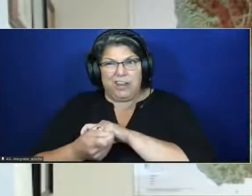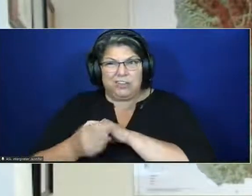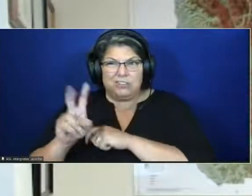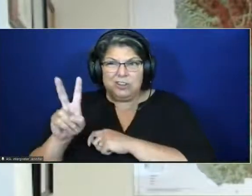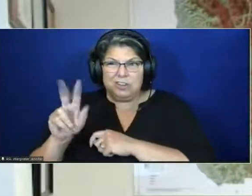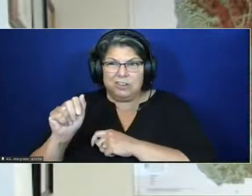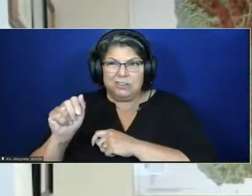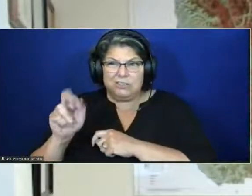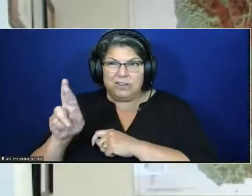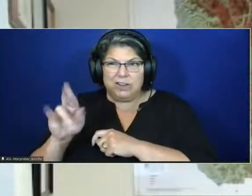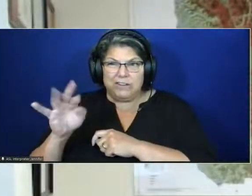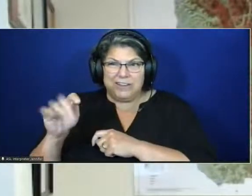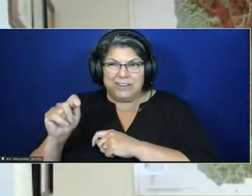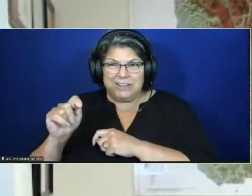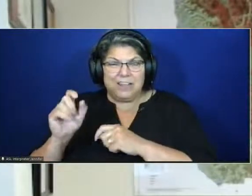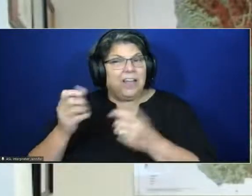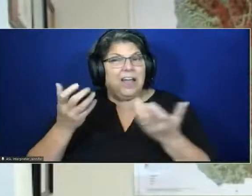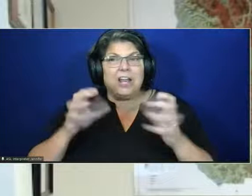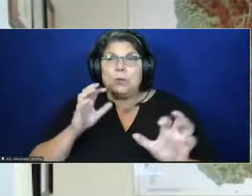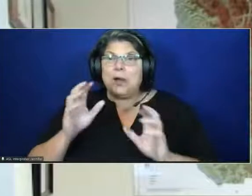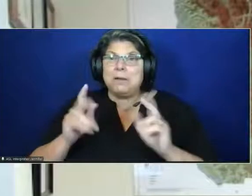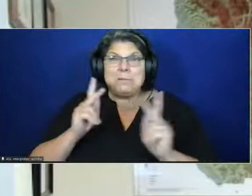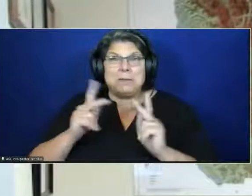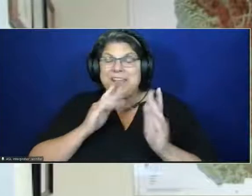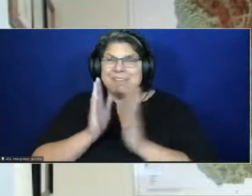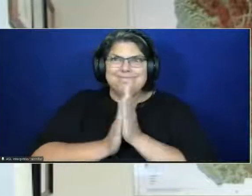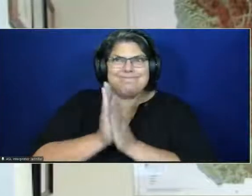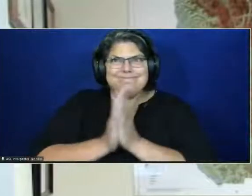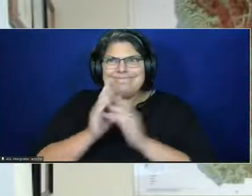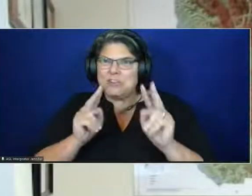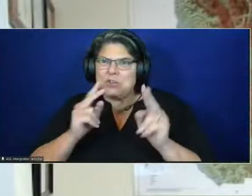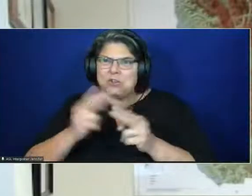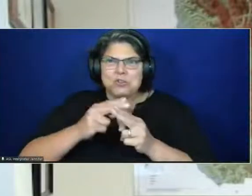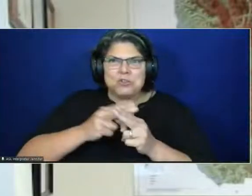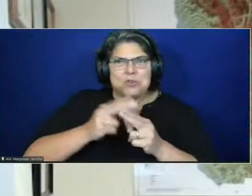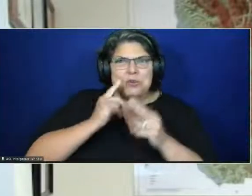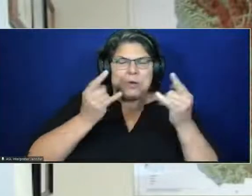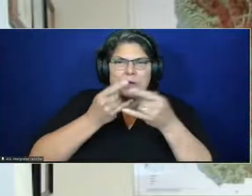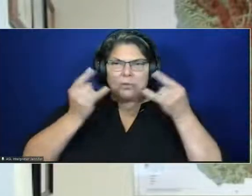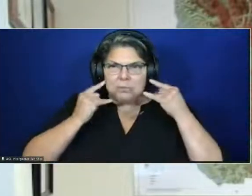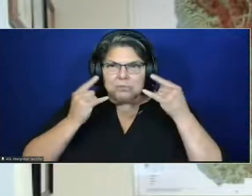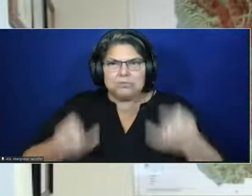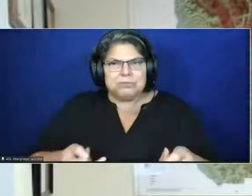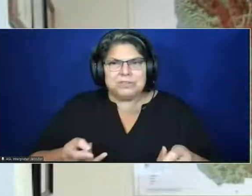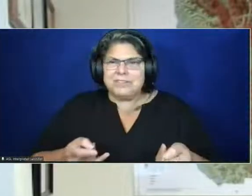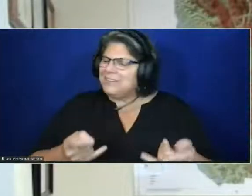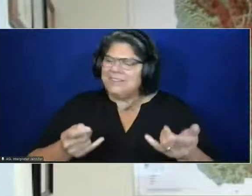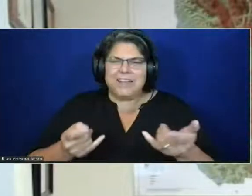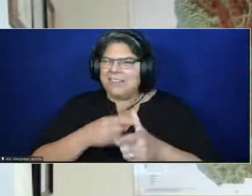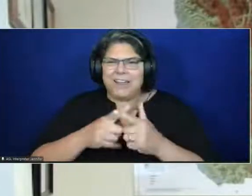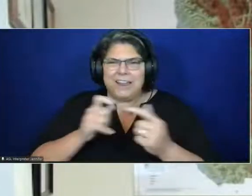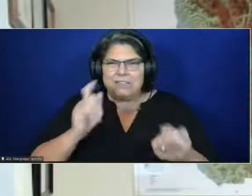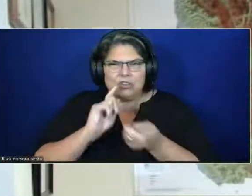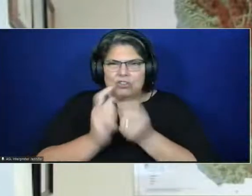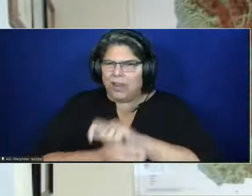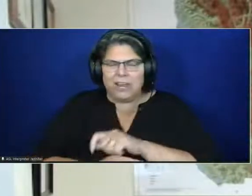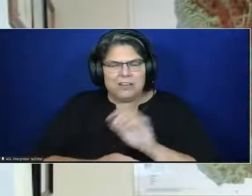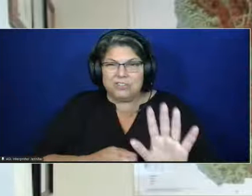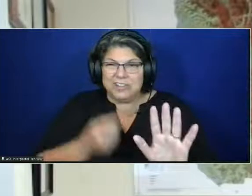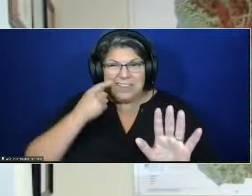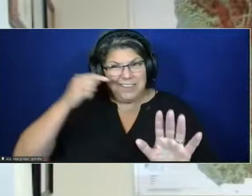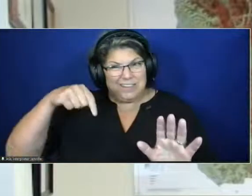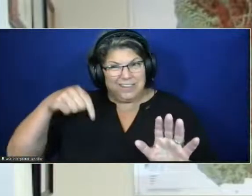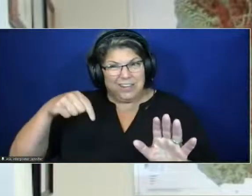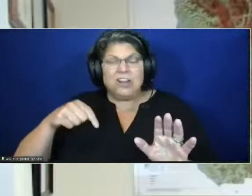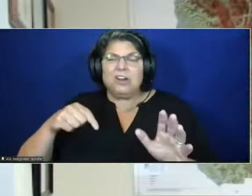up and then change it. I think we're in a very different group of counties up here in Northern California than they are down